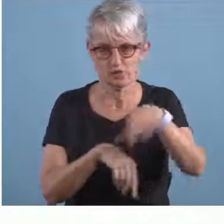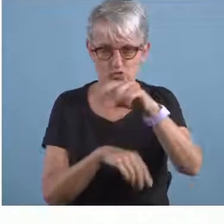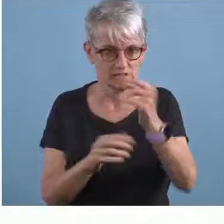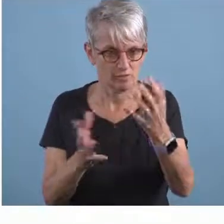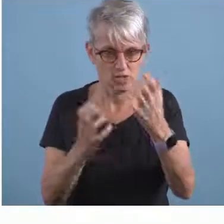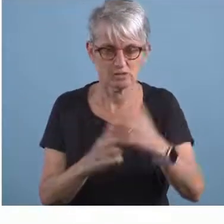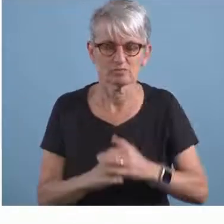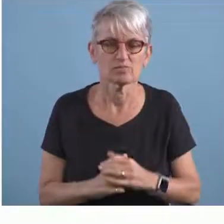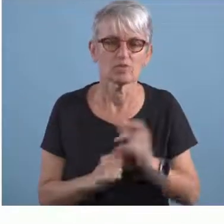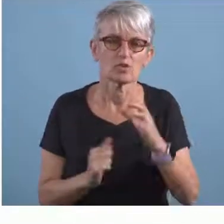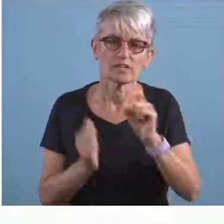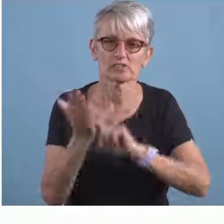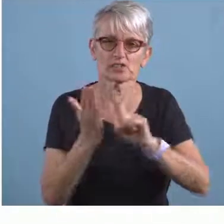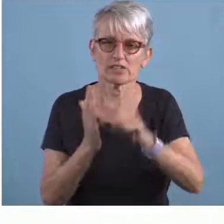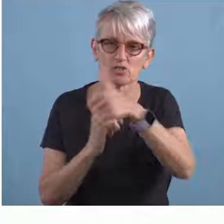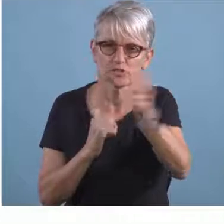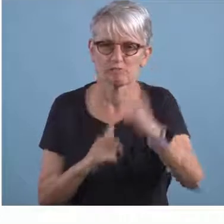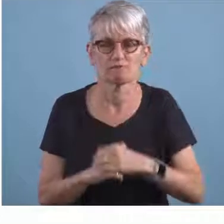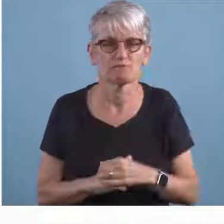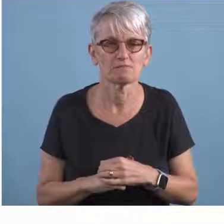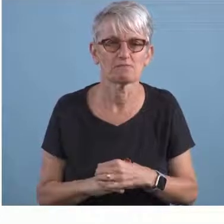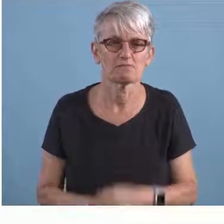you can look them up if